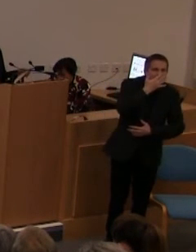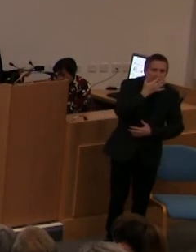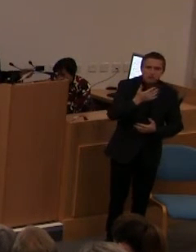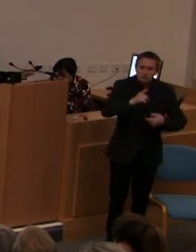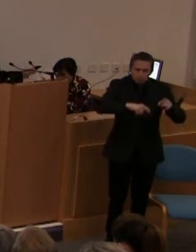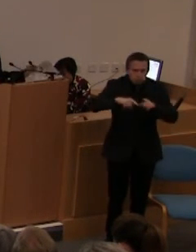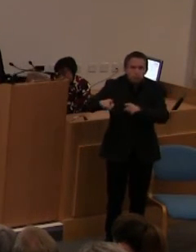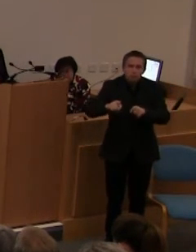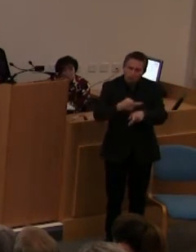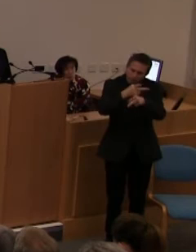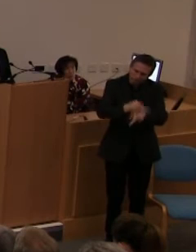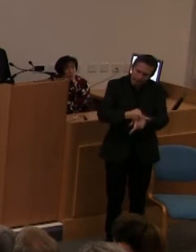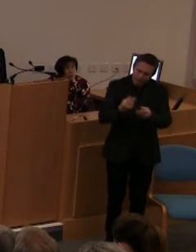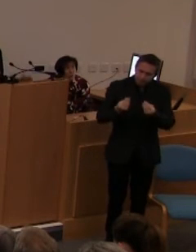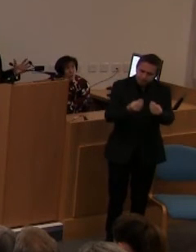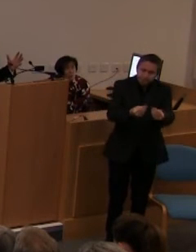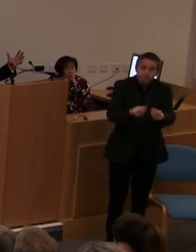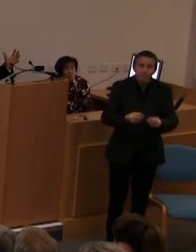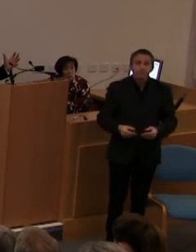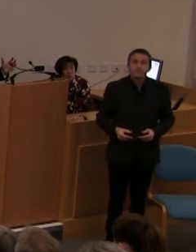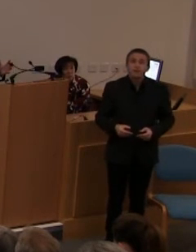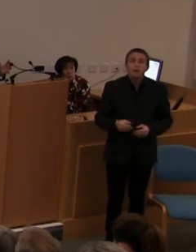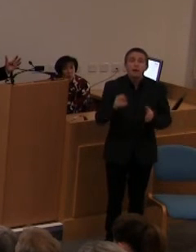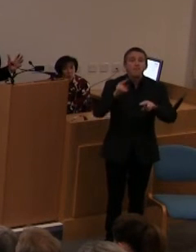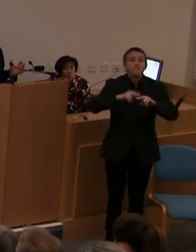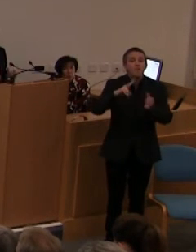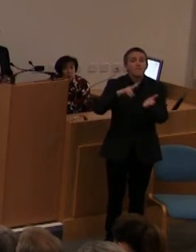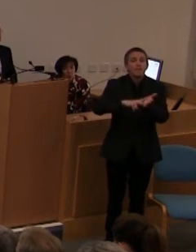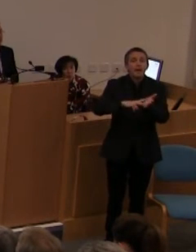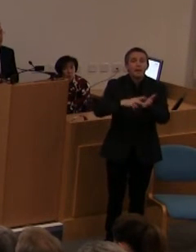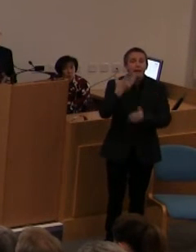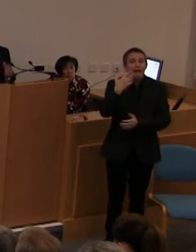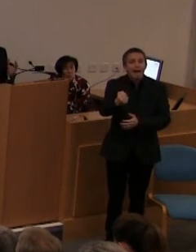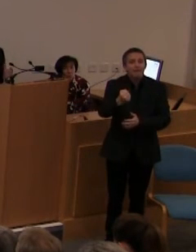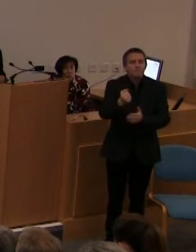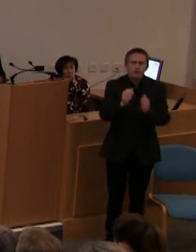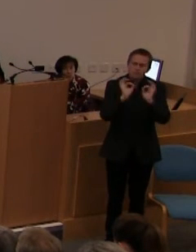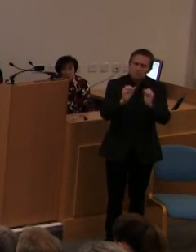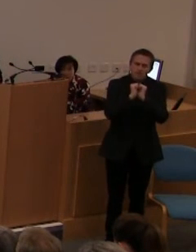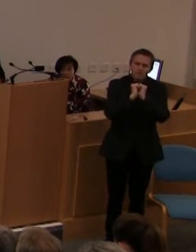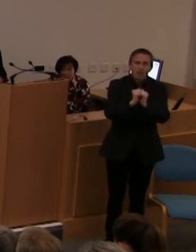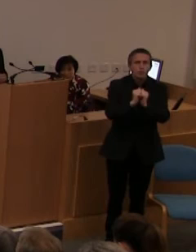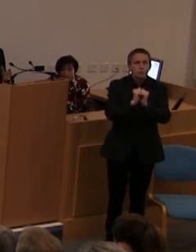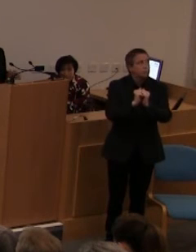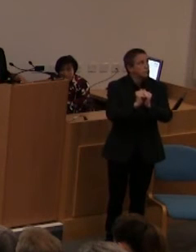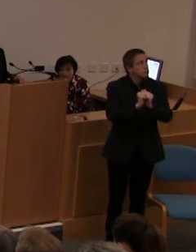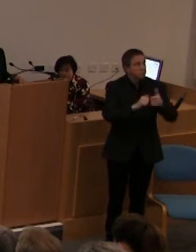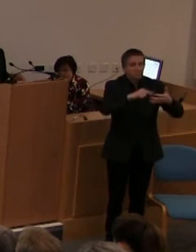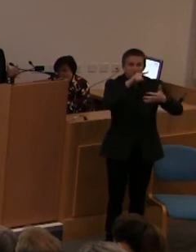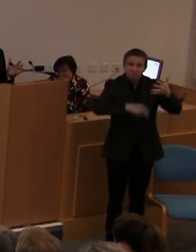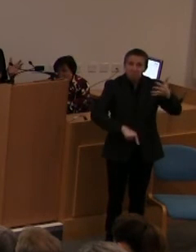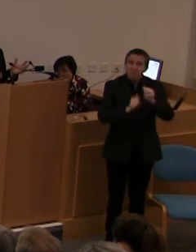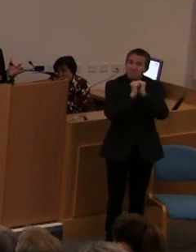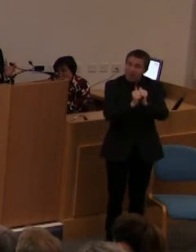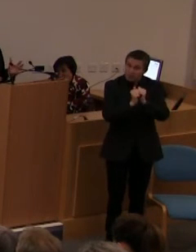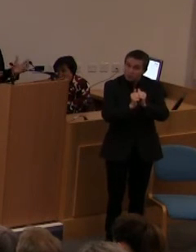need. We have clear values that we've worked up with our staff to drive our operations, and we